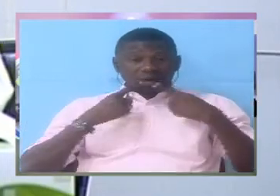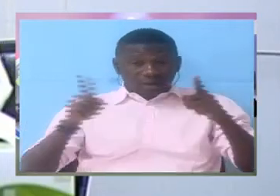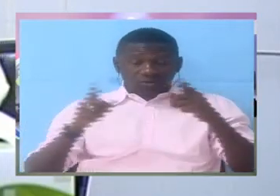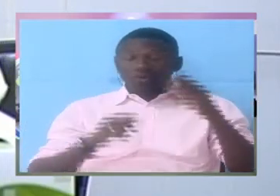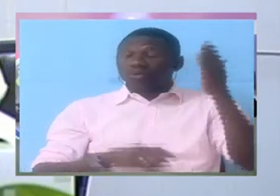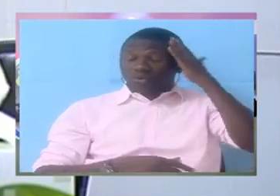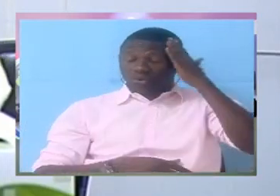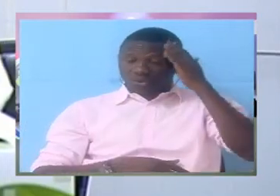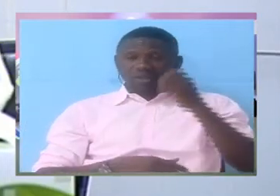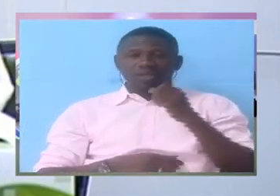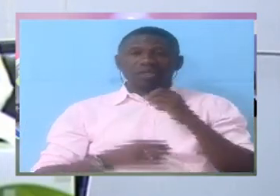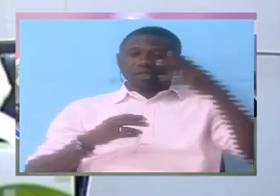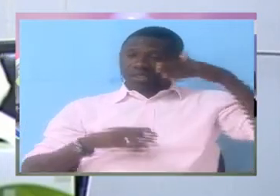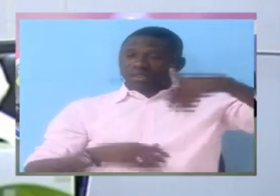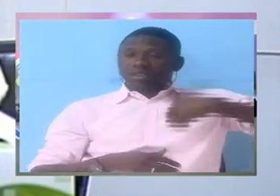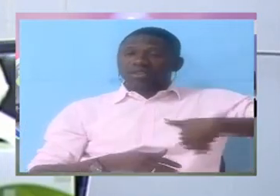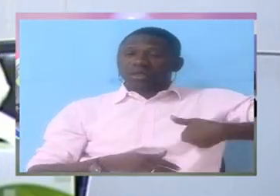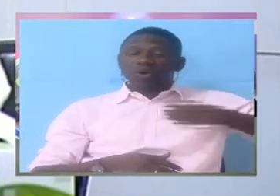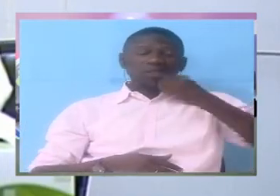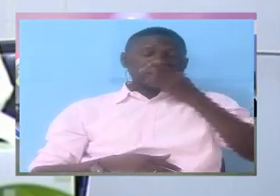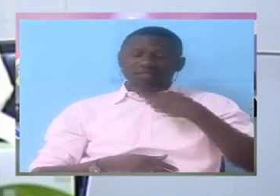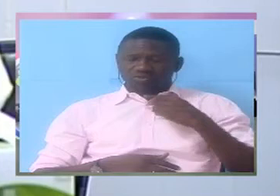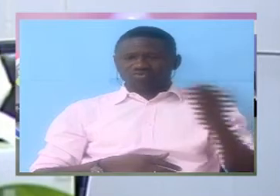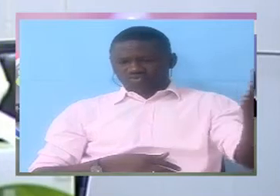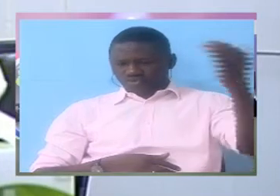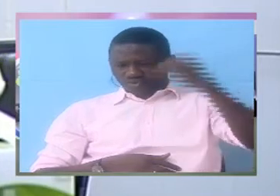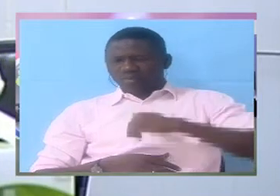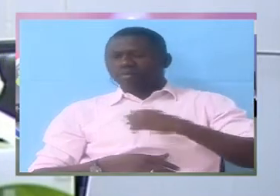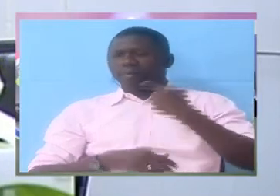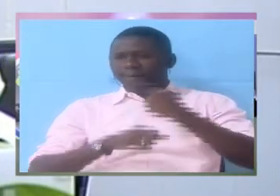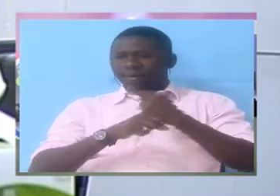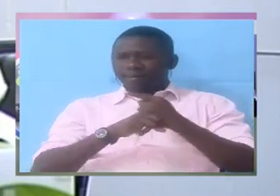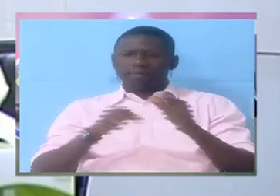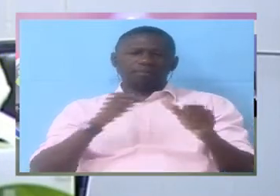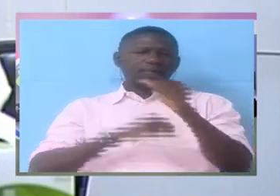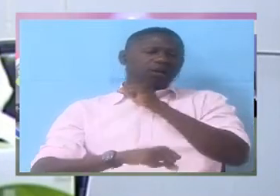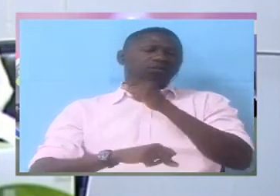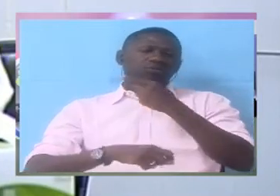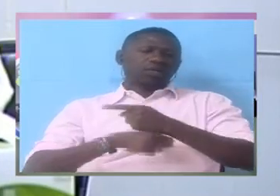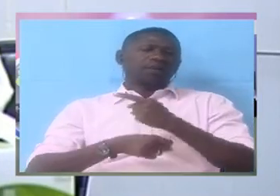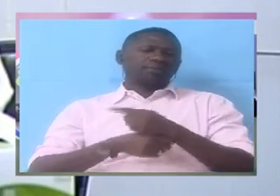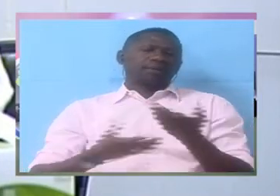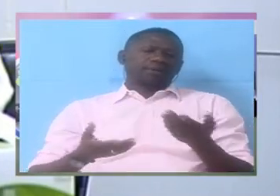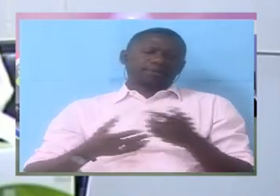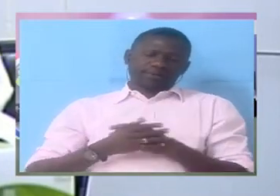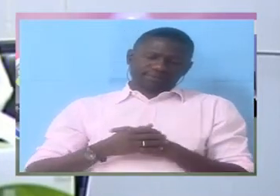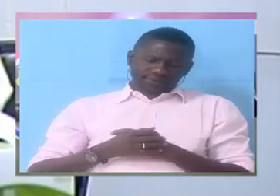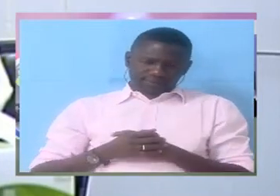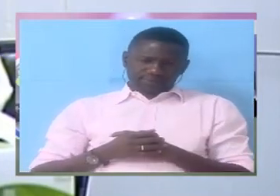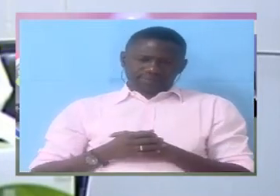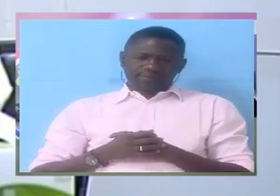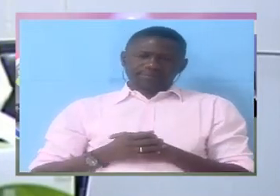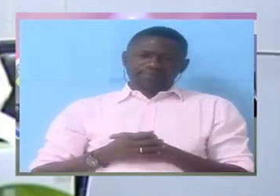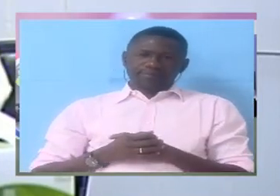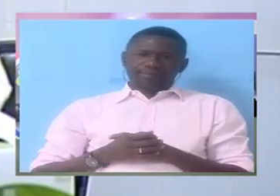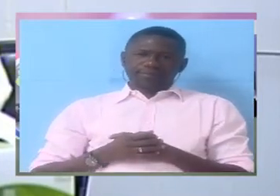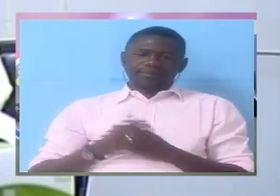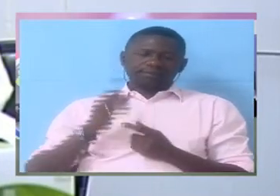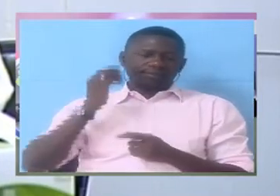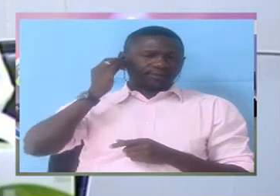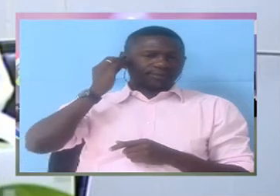Lead Council nyin moyla moy kumo ajanjantale hanfo ay karosi barbitum wato nyin